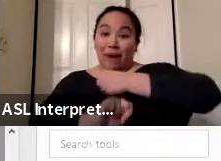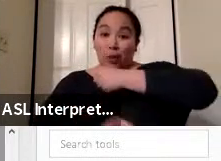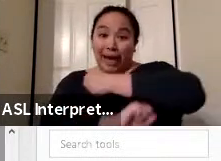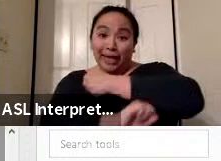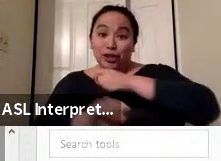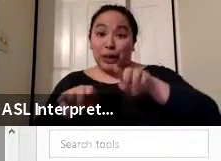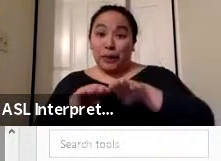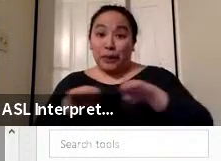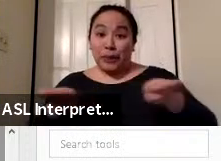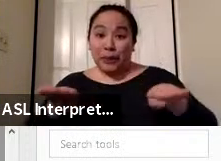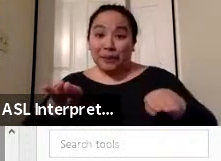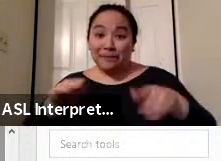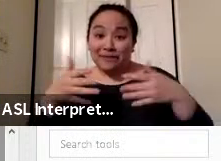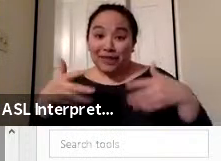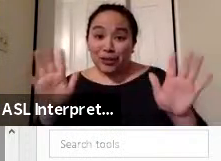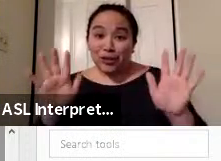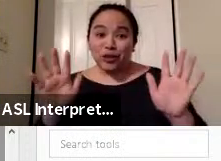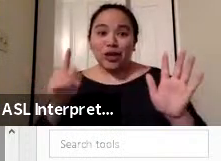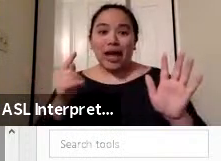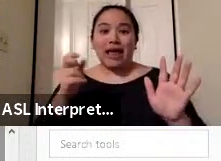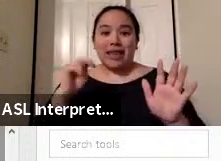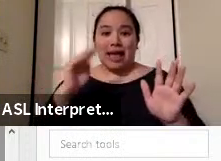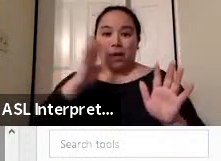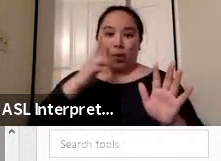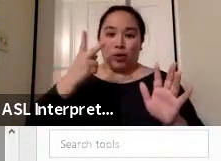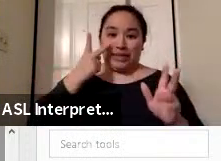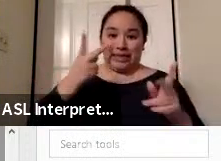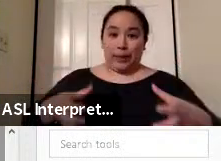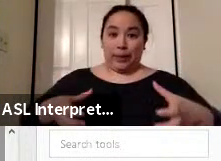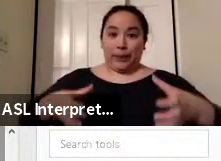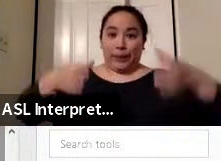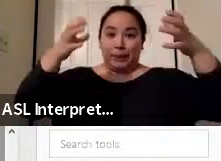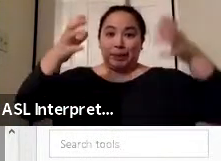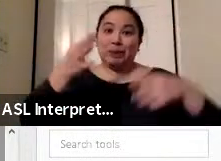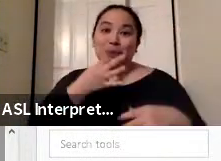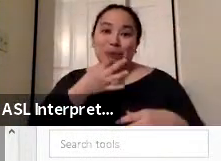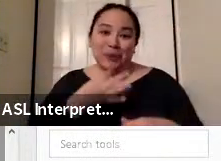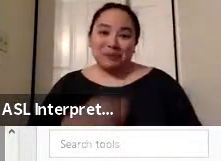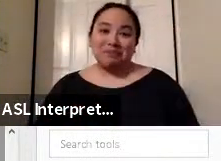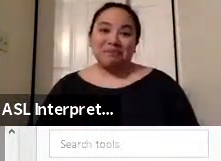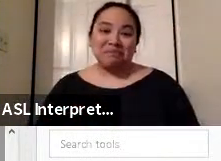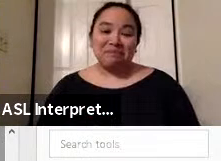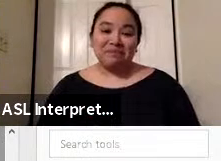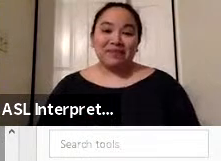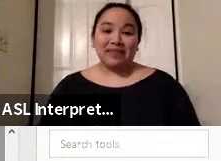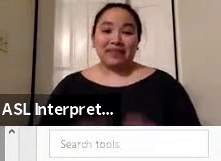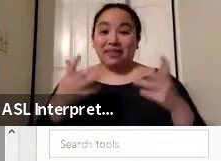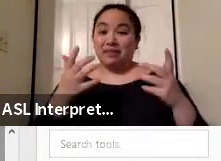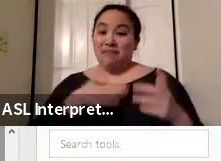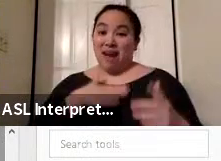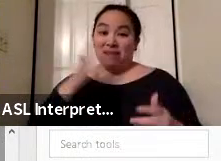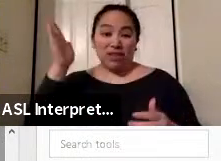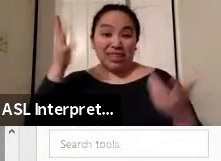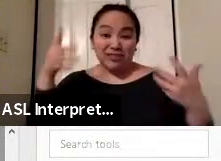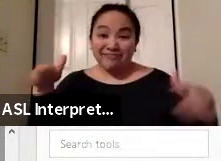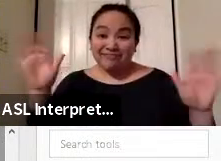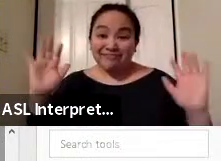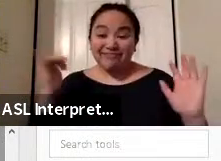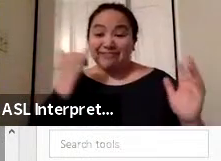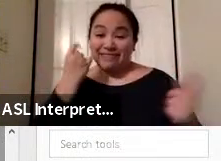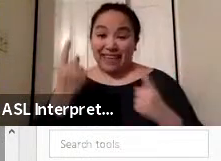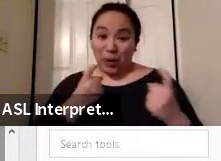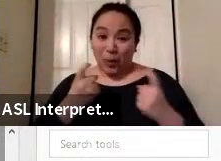very soon we'll start to see it going vertical. So that's really where we'll see the impact. But that concludes my presentation. If there's any questions now